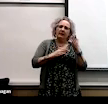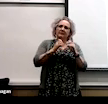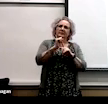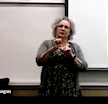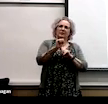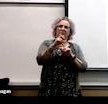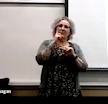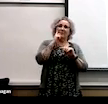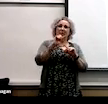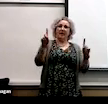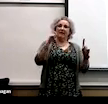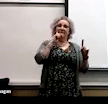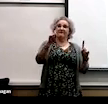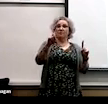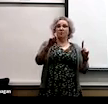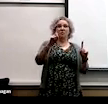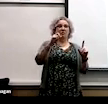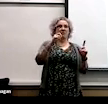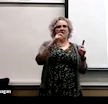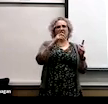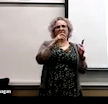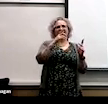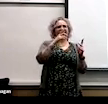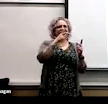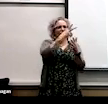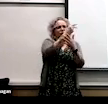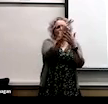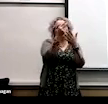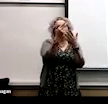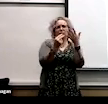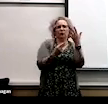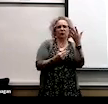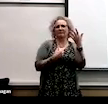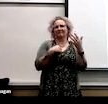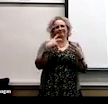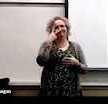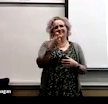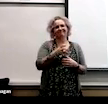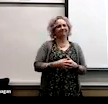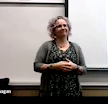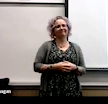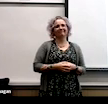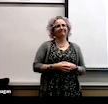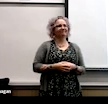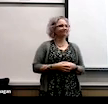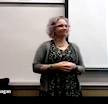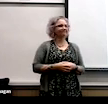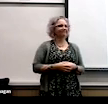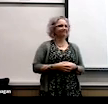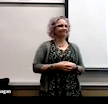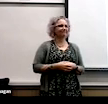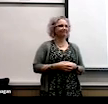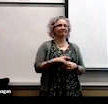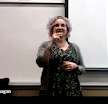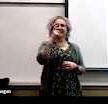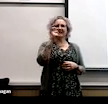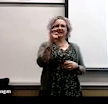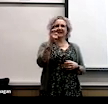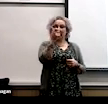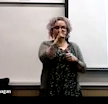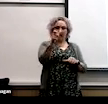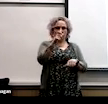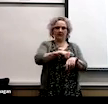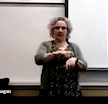time for these patients who need these procedures. Partially because there's so many pieces, right? Like you're not ever gonna be able to say anytime someone needs a sedated bone